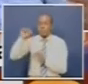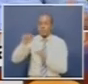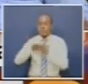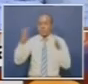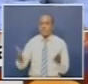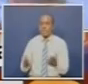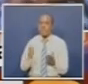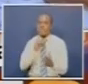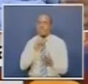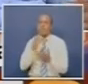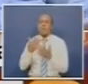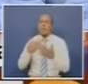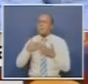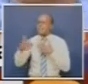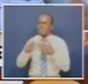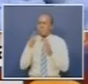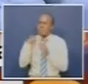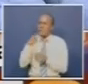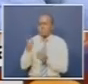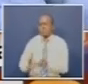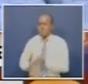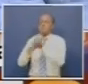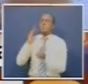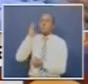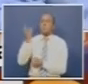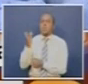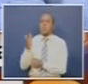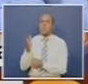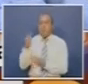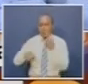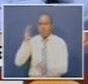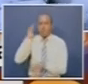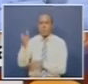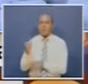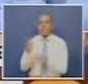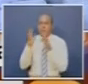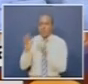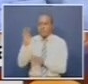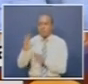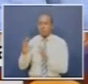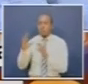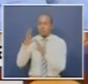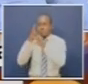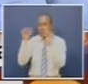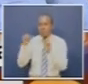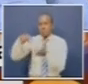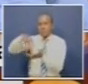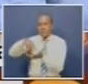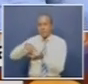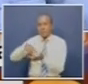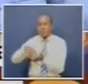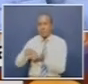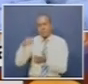whoever is the COD candidate will support him and will make him president, and he will win as long as he's a COD presidential candidate. So why then don't you